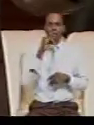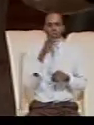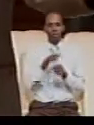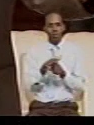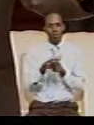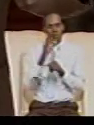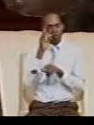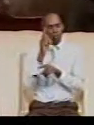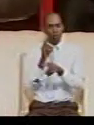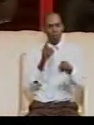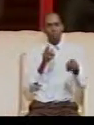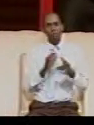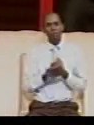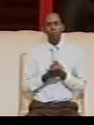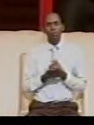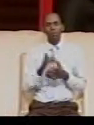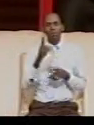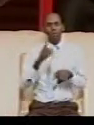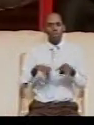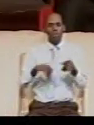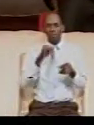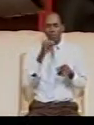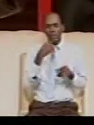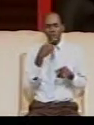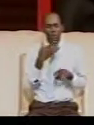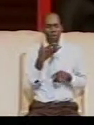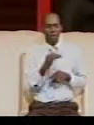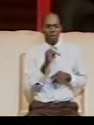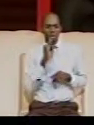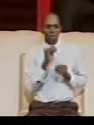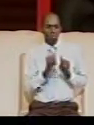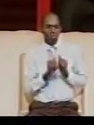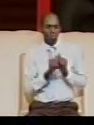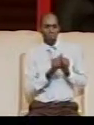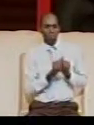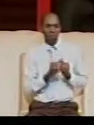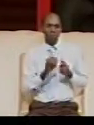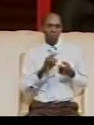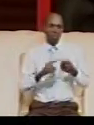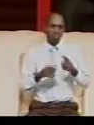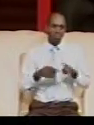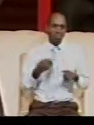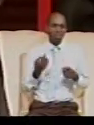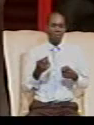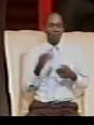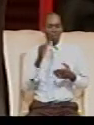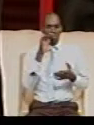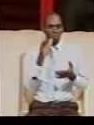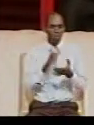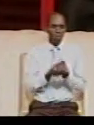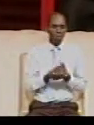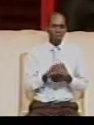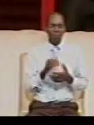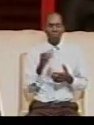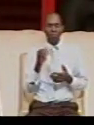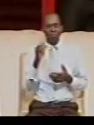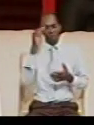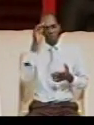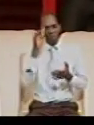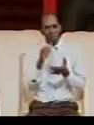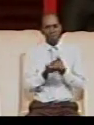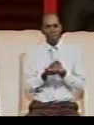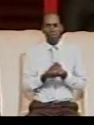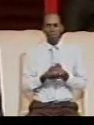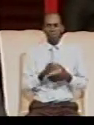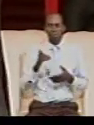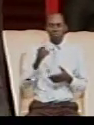cannot say there is a companion, there is a partner, there is a wife, there's a husband. He is